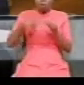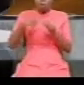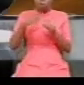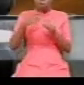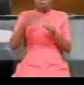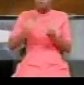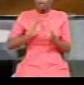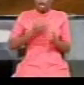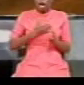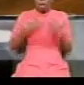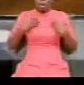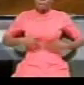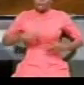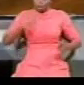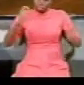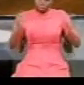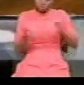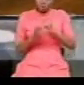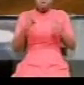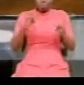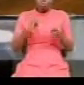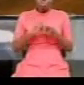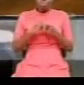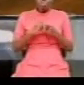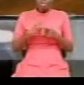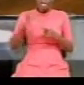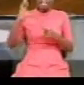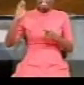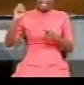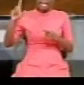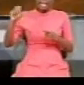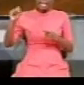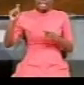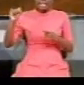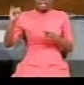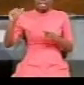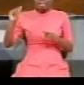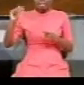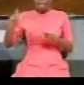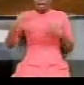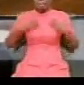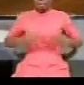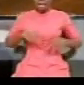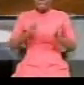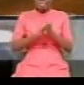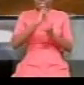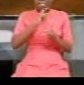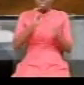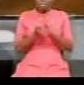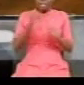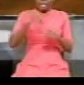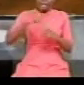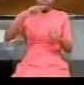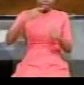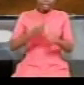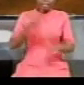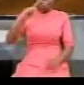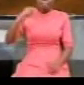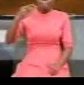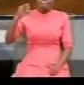body being transformed to immortal body, celestial body. That's the change he's talking about here. 1 Thessalonians chapter